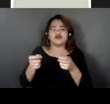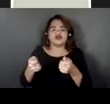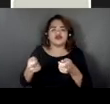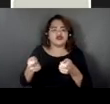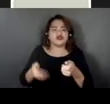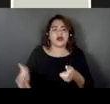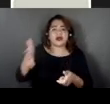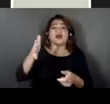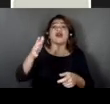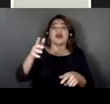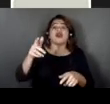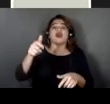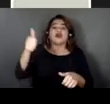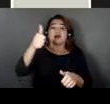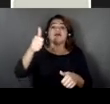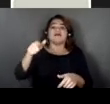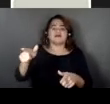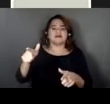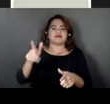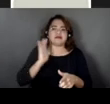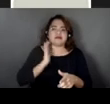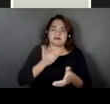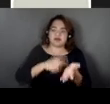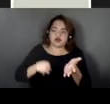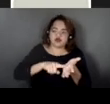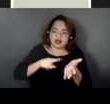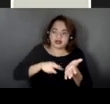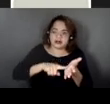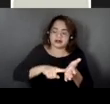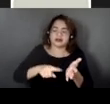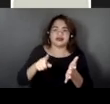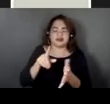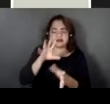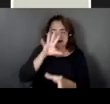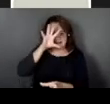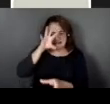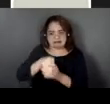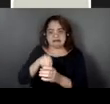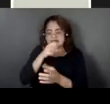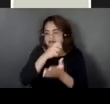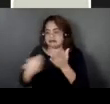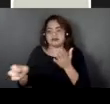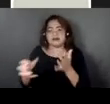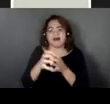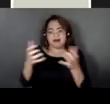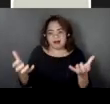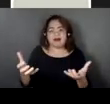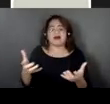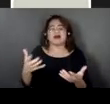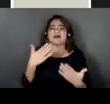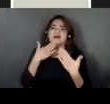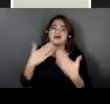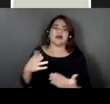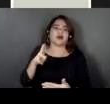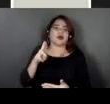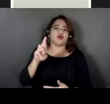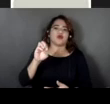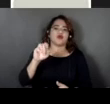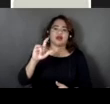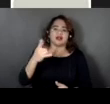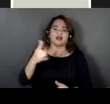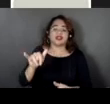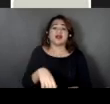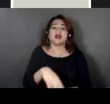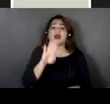research endeavors are housed. So they really contribute quite a bit to this program. We have